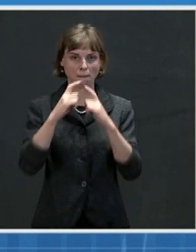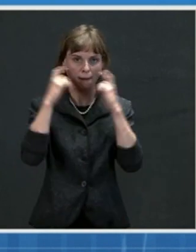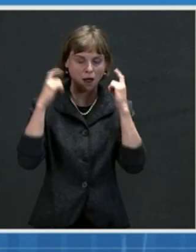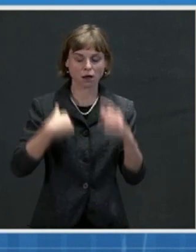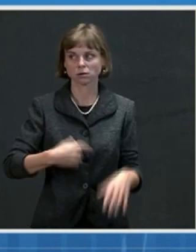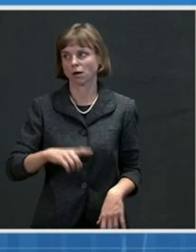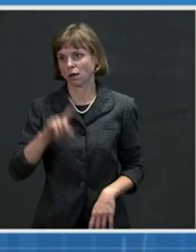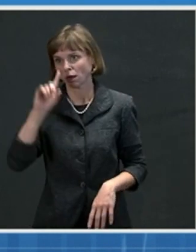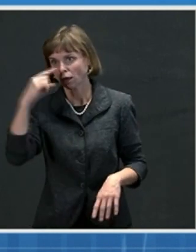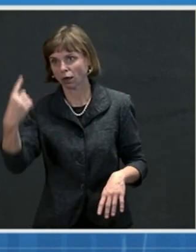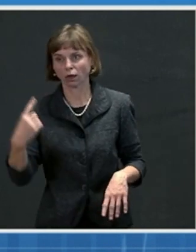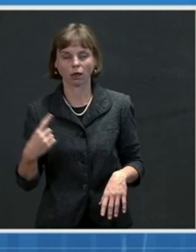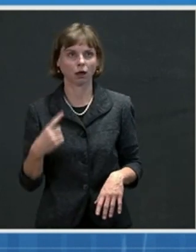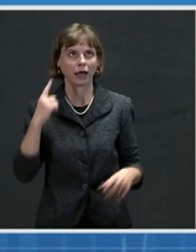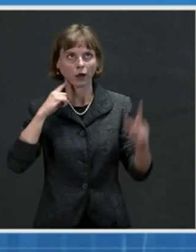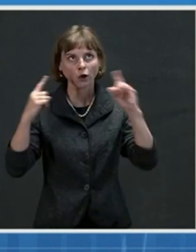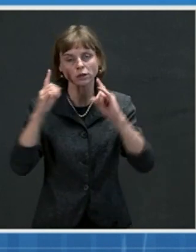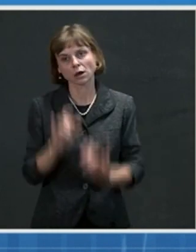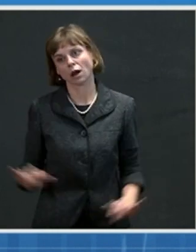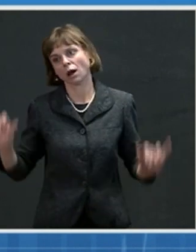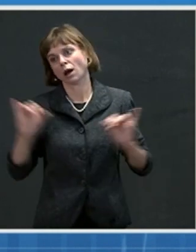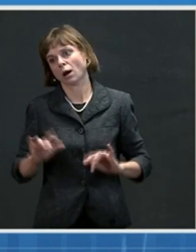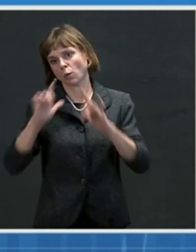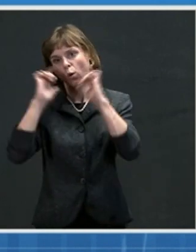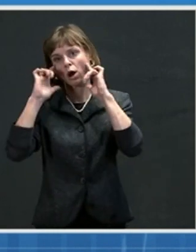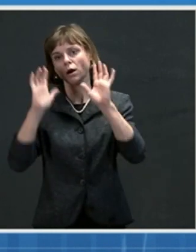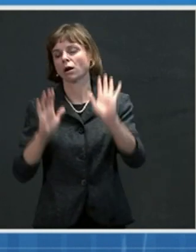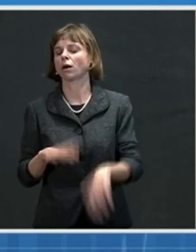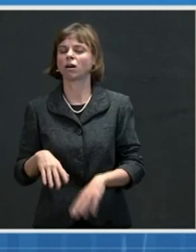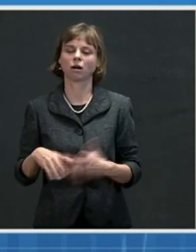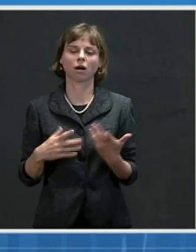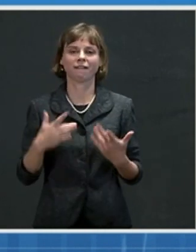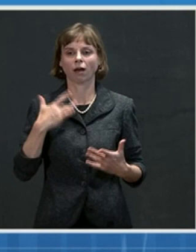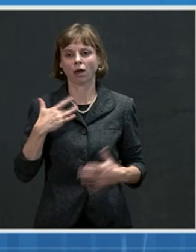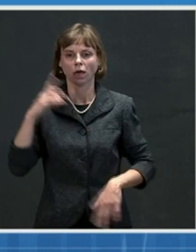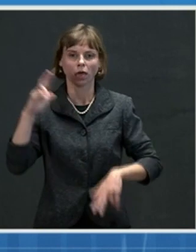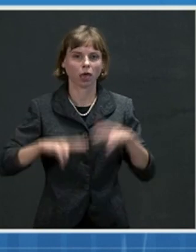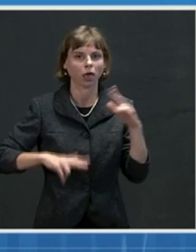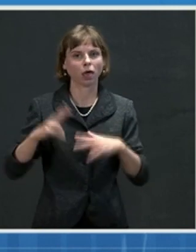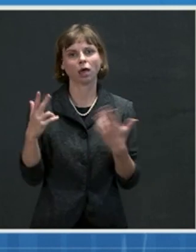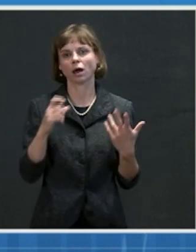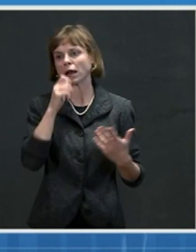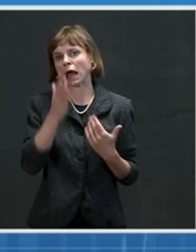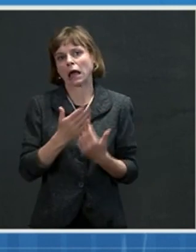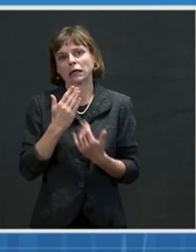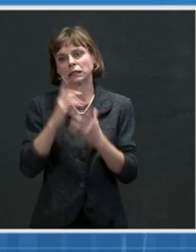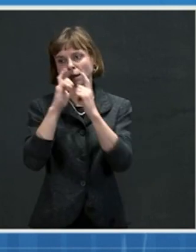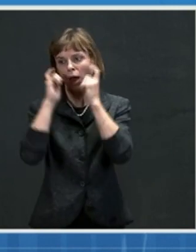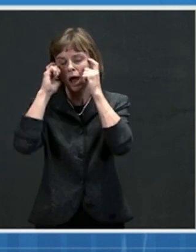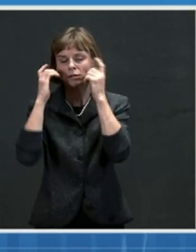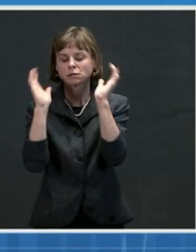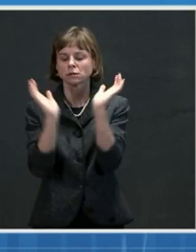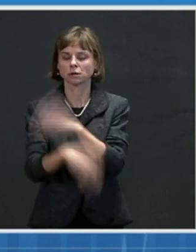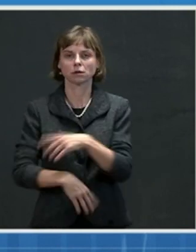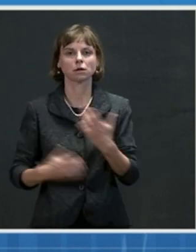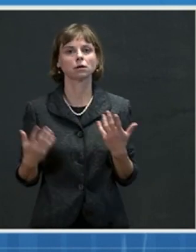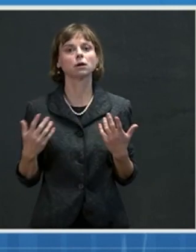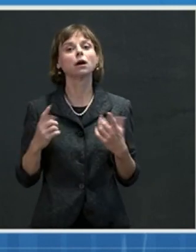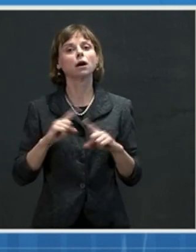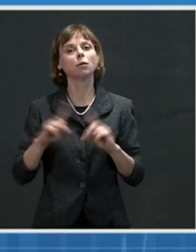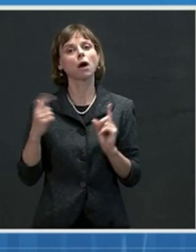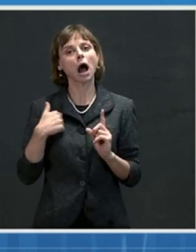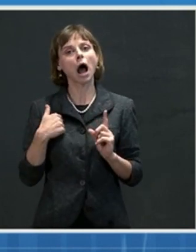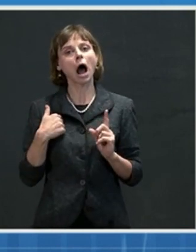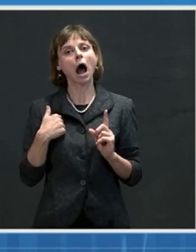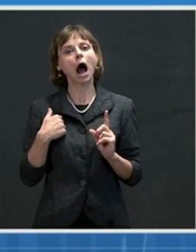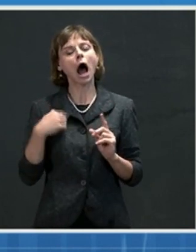tired of wearing them. Masks can be cumbersome, they can be inconvenient. And I also know that many of you still have